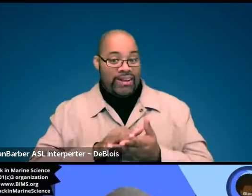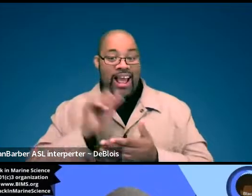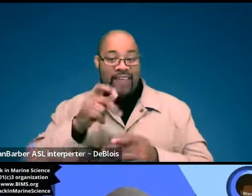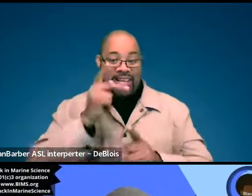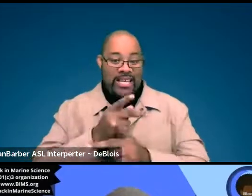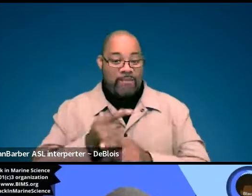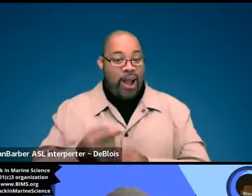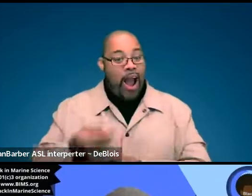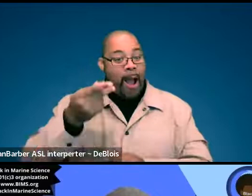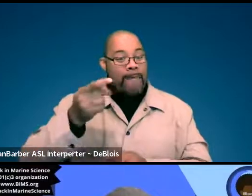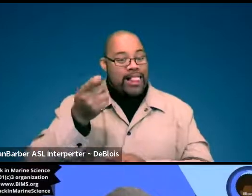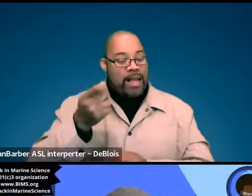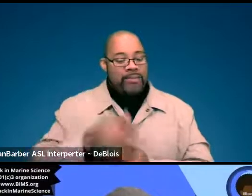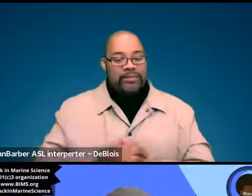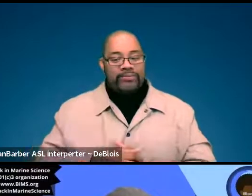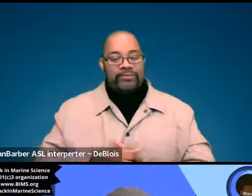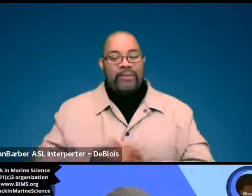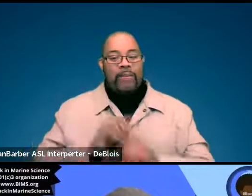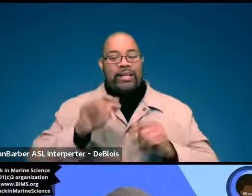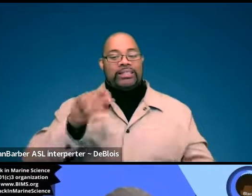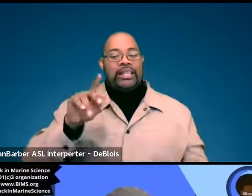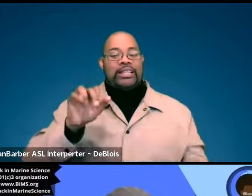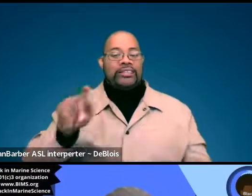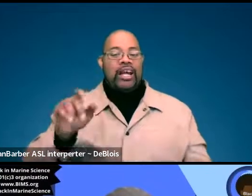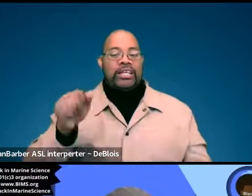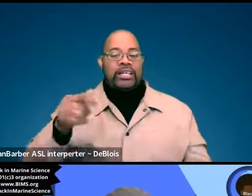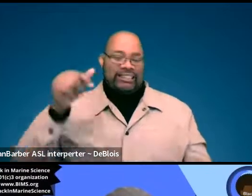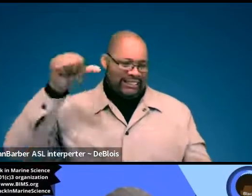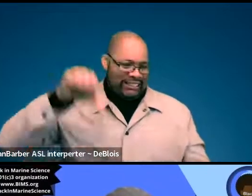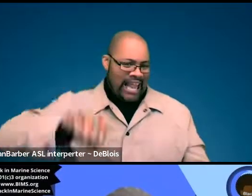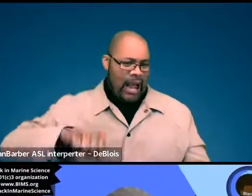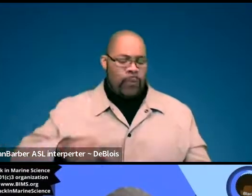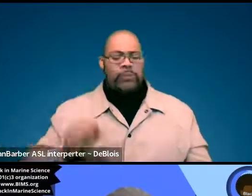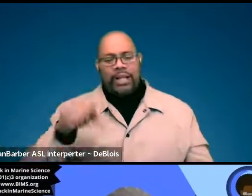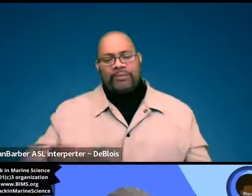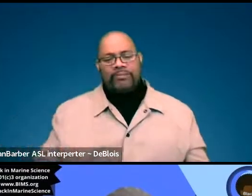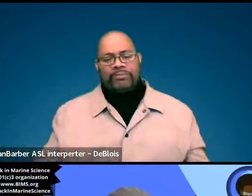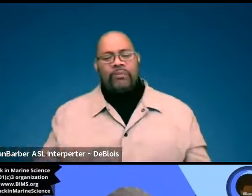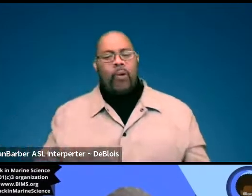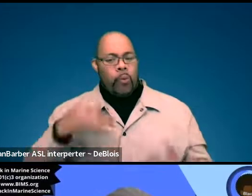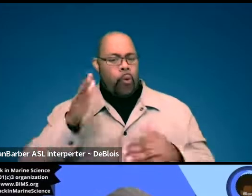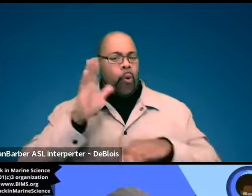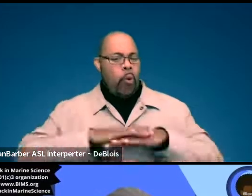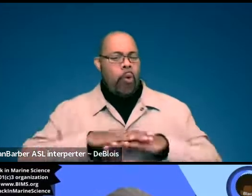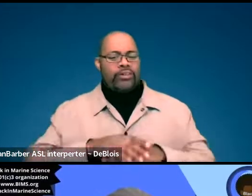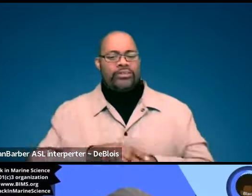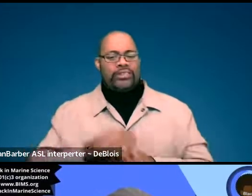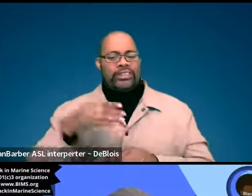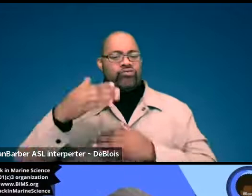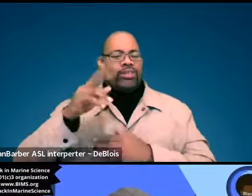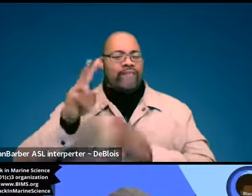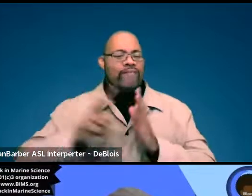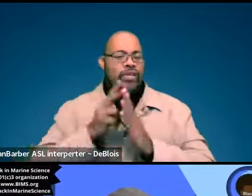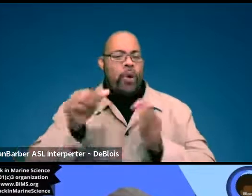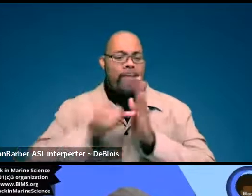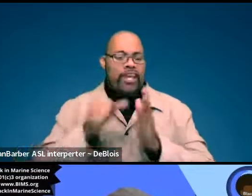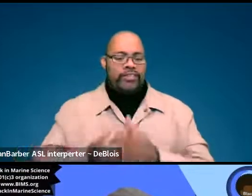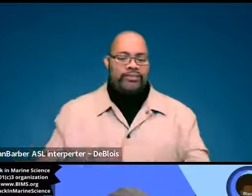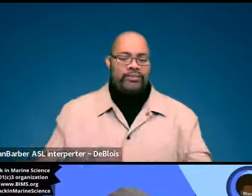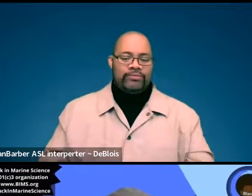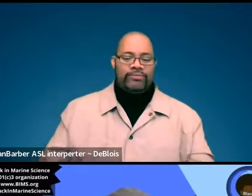it up a little bit. But TikTok, yeah, turn it all the way down. You'll be on the trending video page.